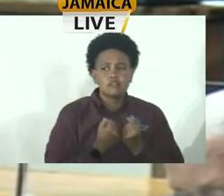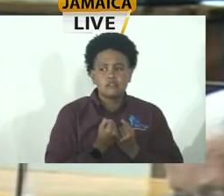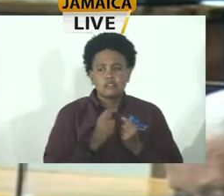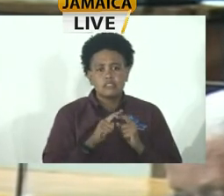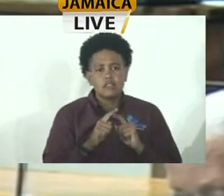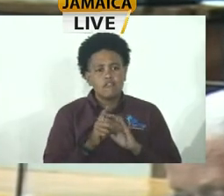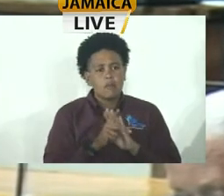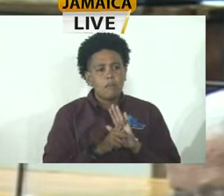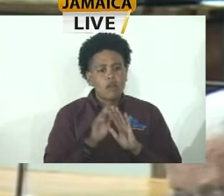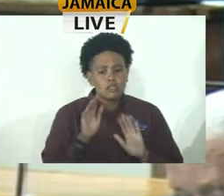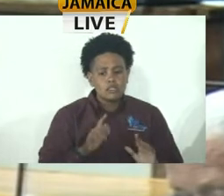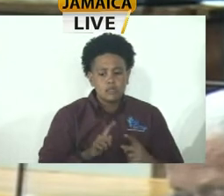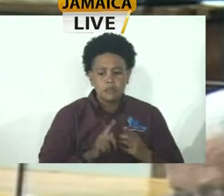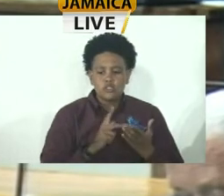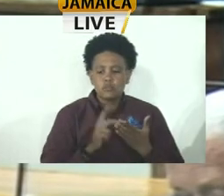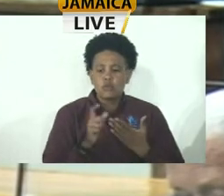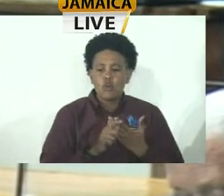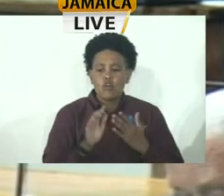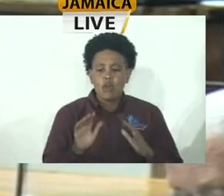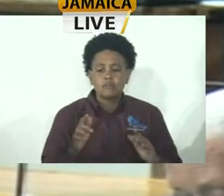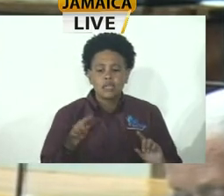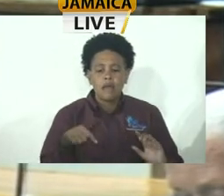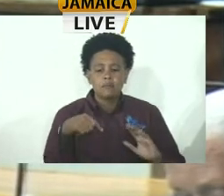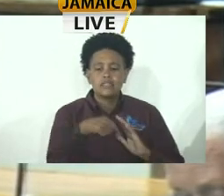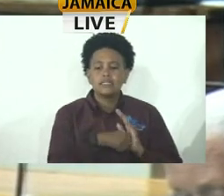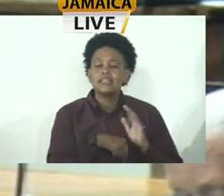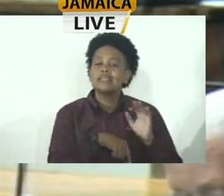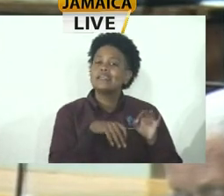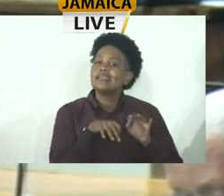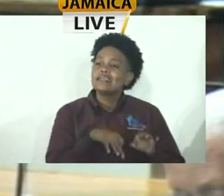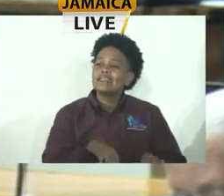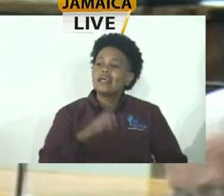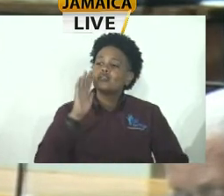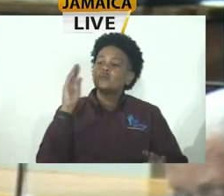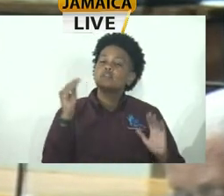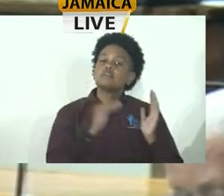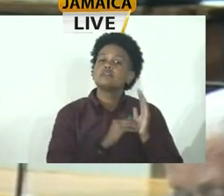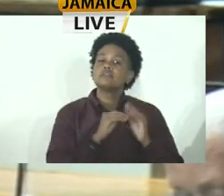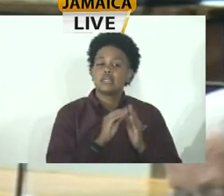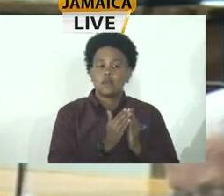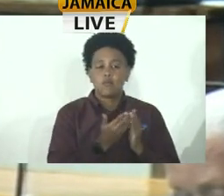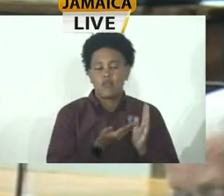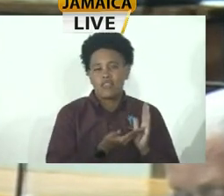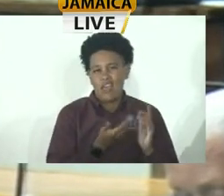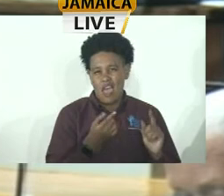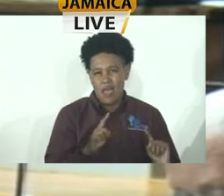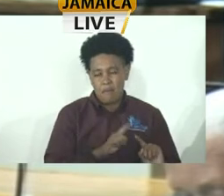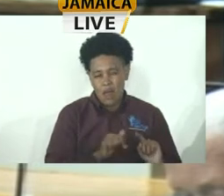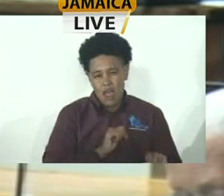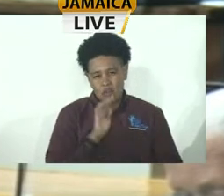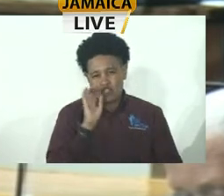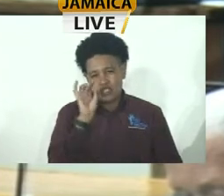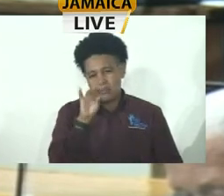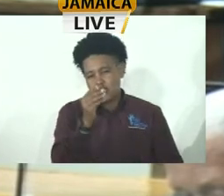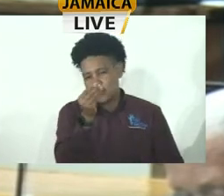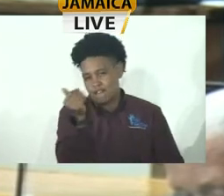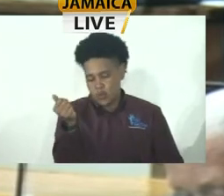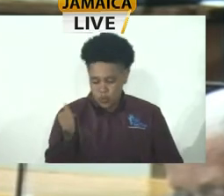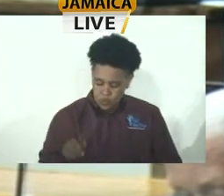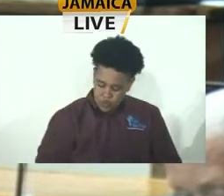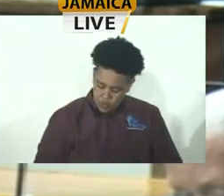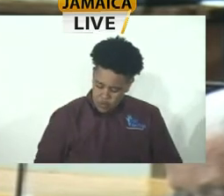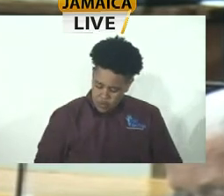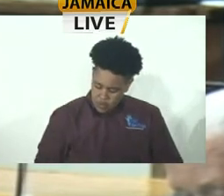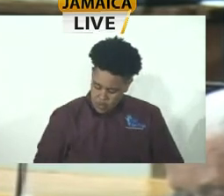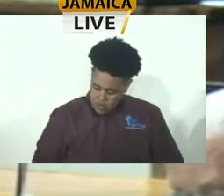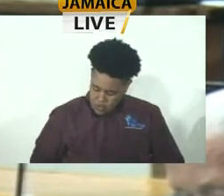instruments and programs the details will be in the booklet but i'll just mention a few in